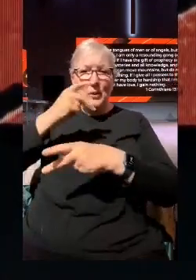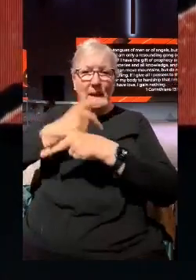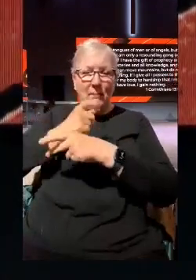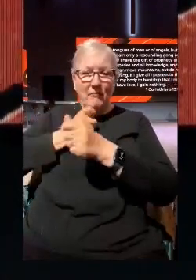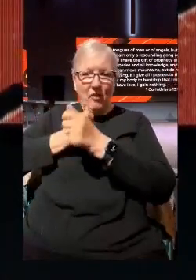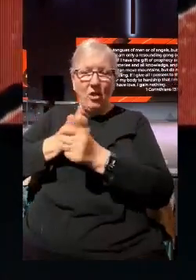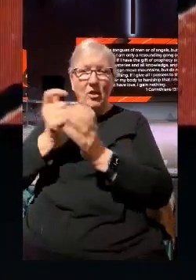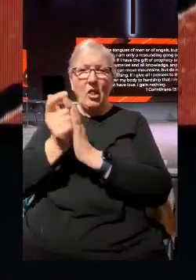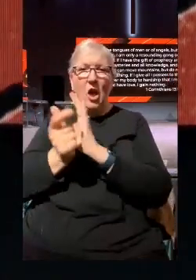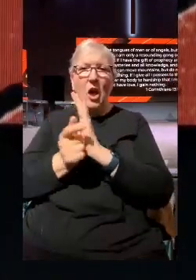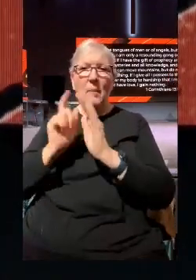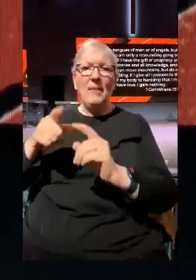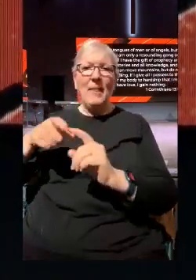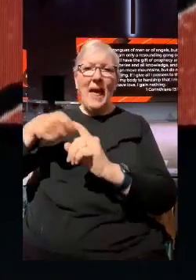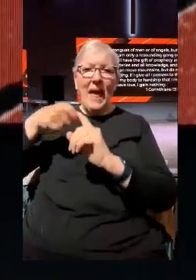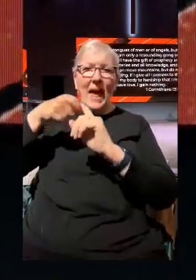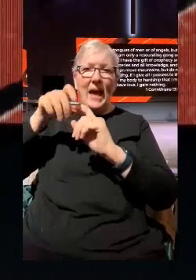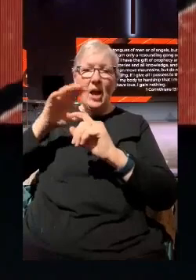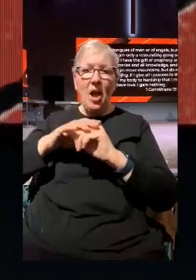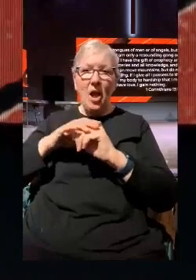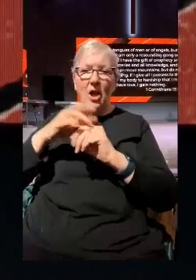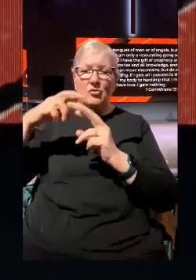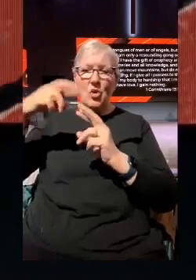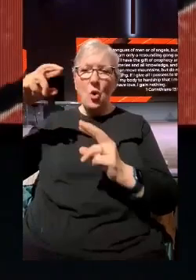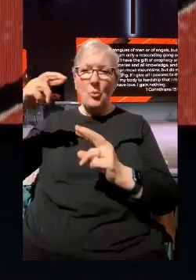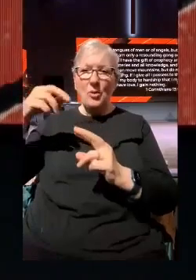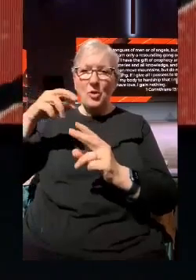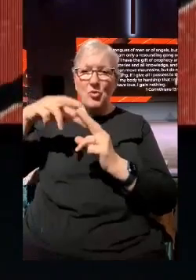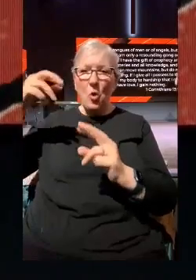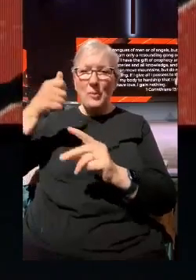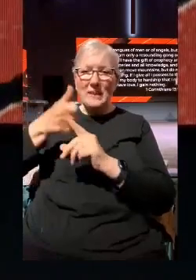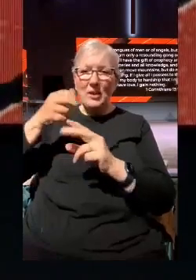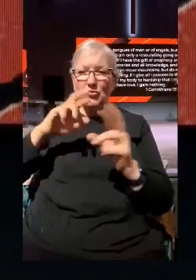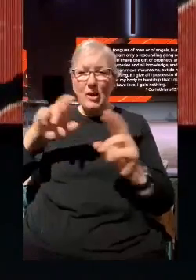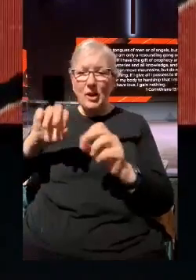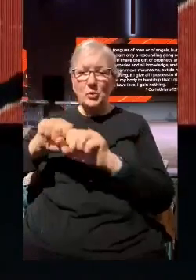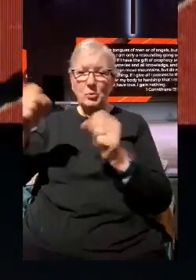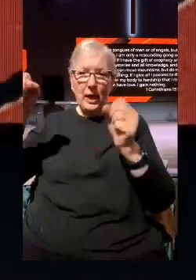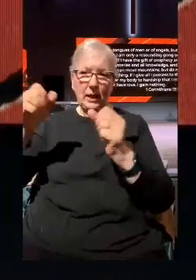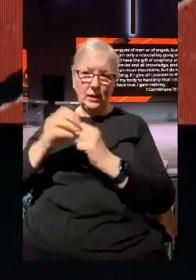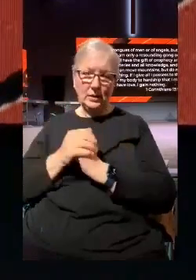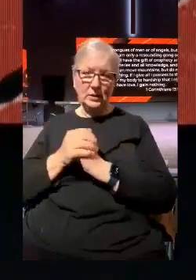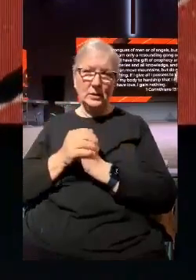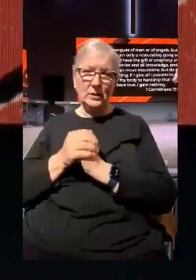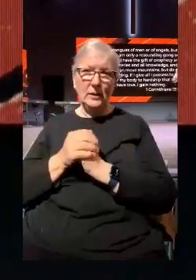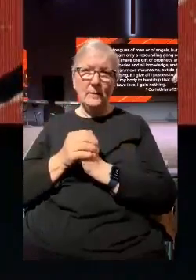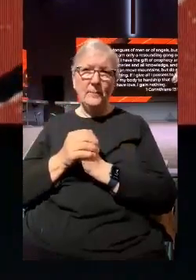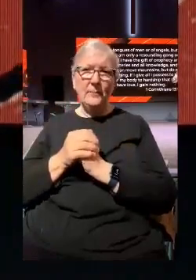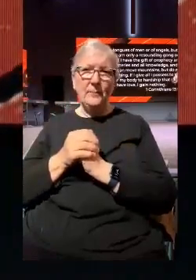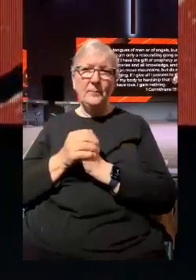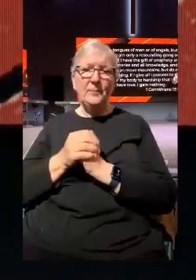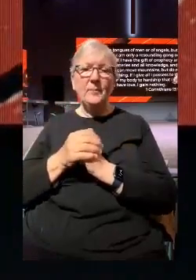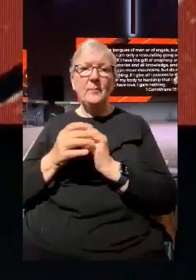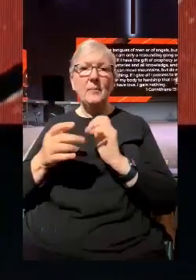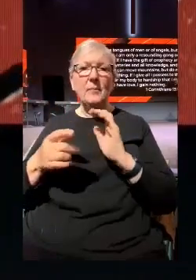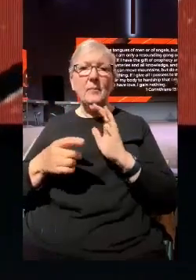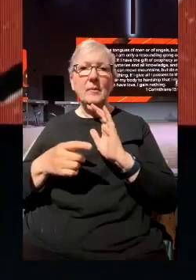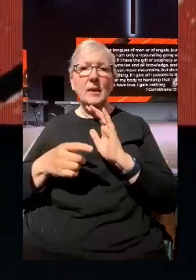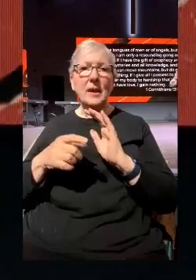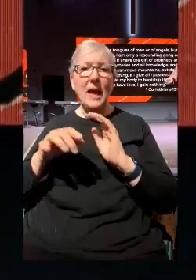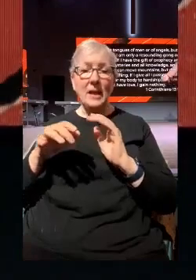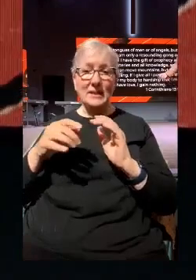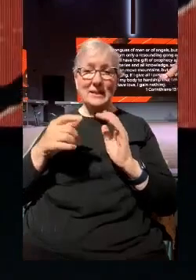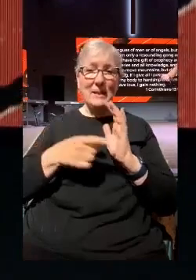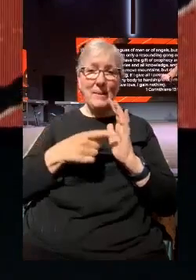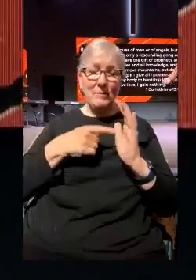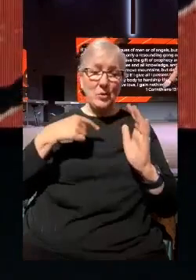they were hanging on a fraying rope. It's a fraying rope that we as Christians can sometimes also hang on, because some of us